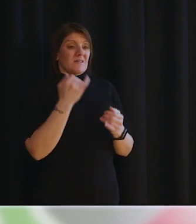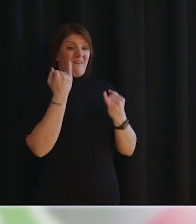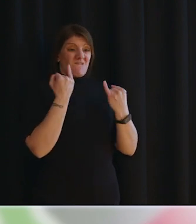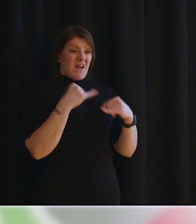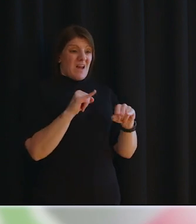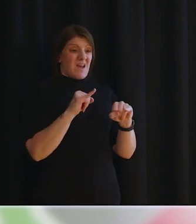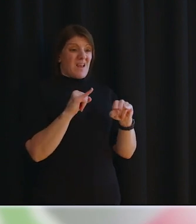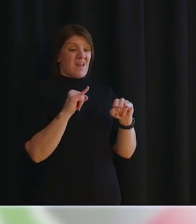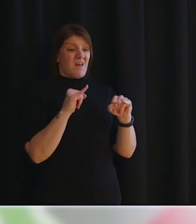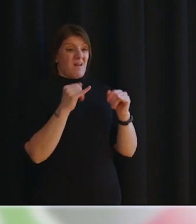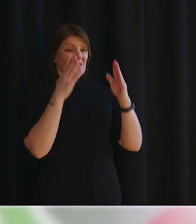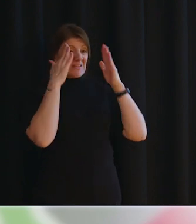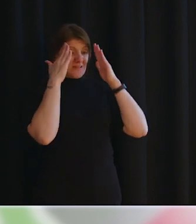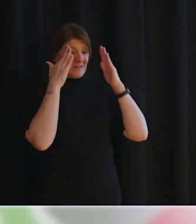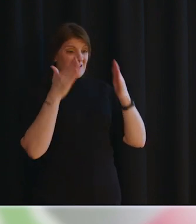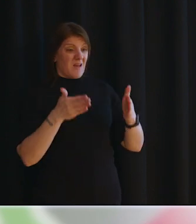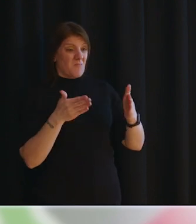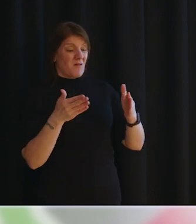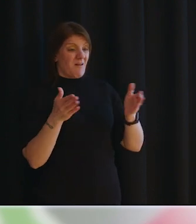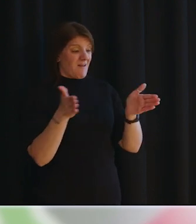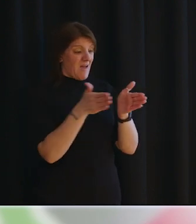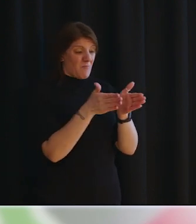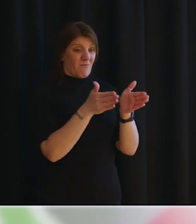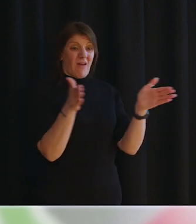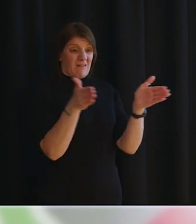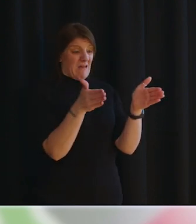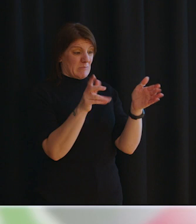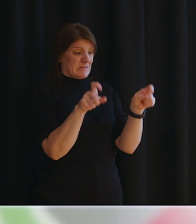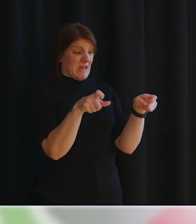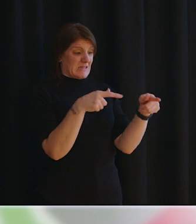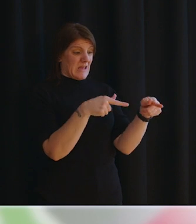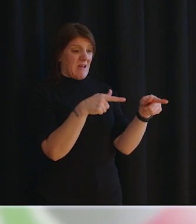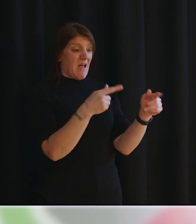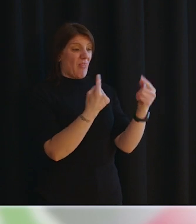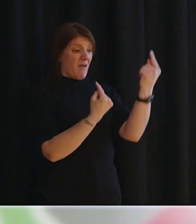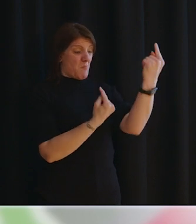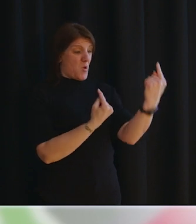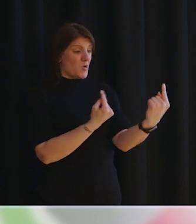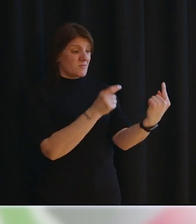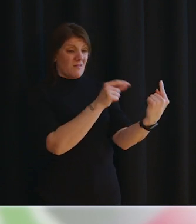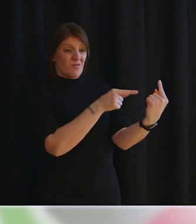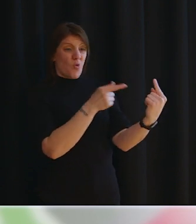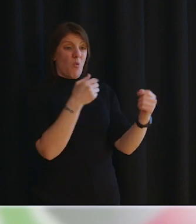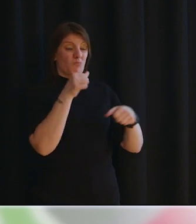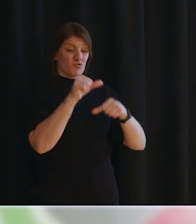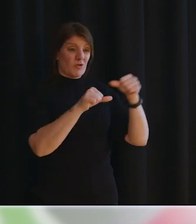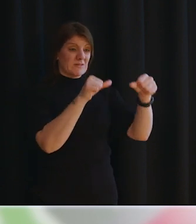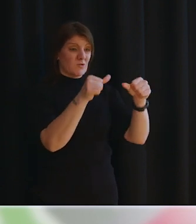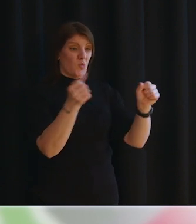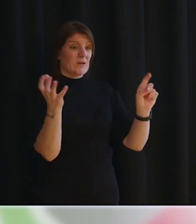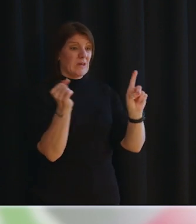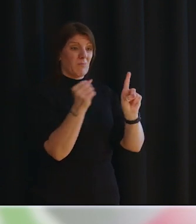as well, if that gap remains and that individual isn't progressing, keeping up.